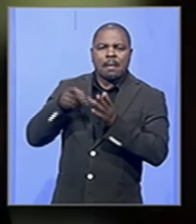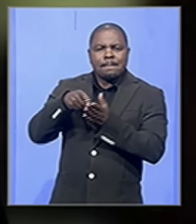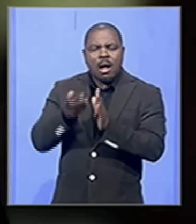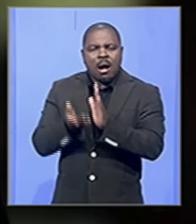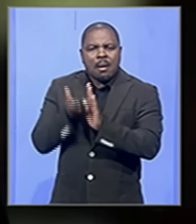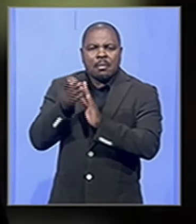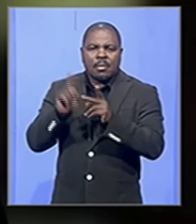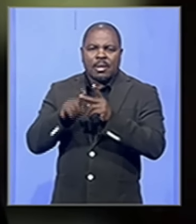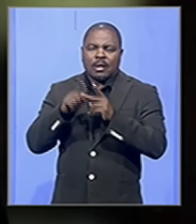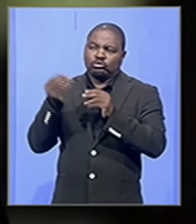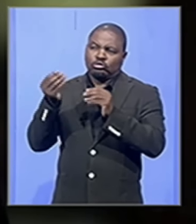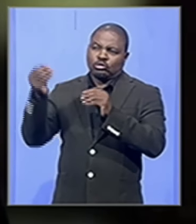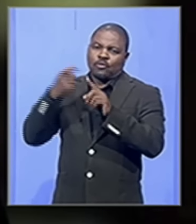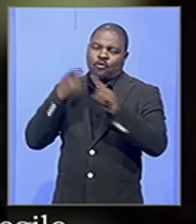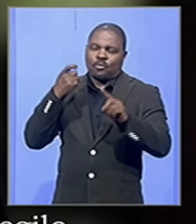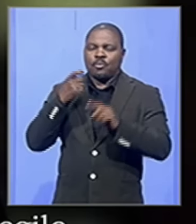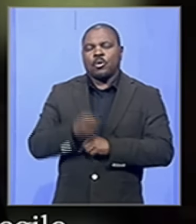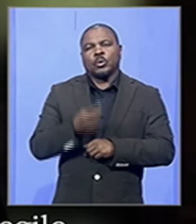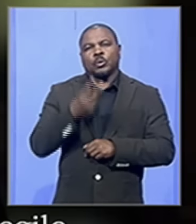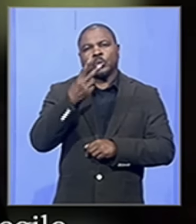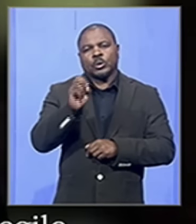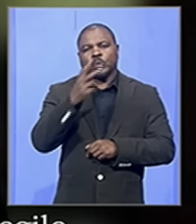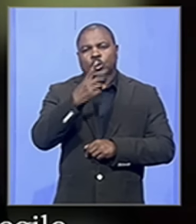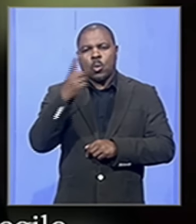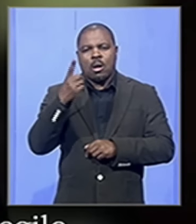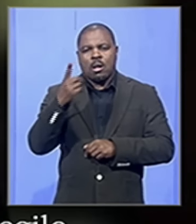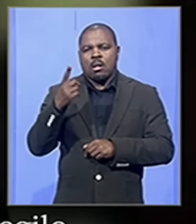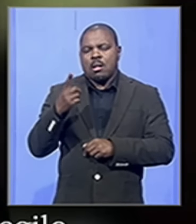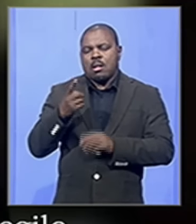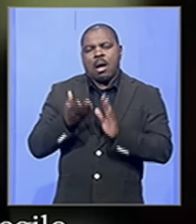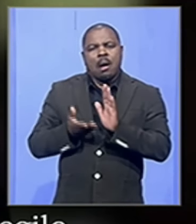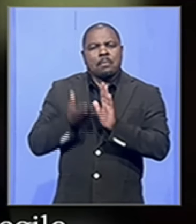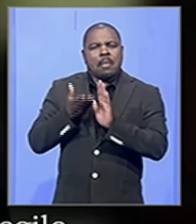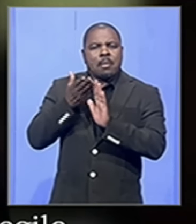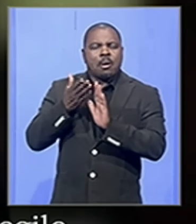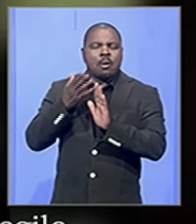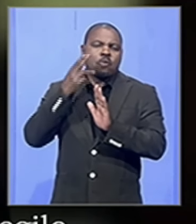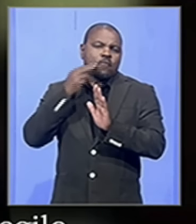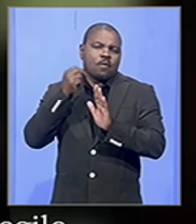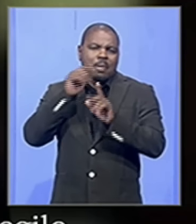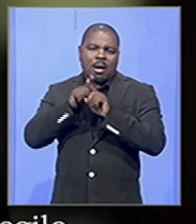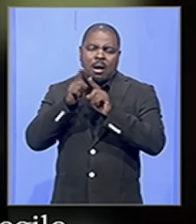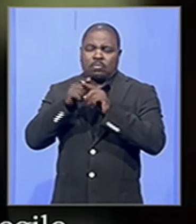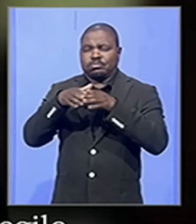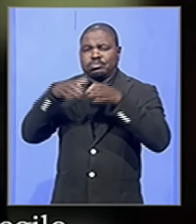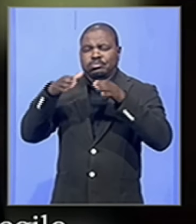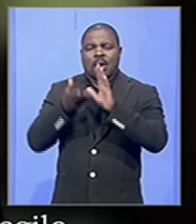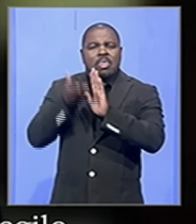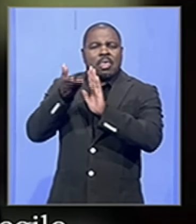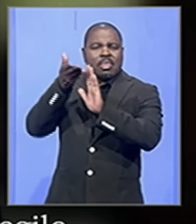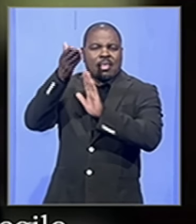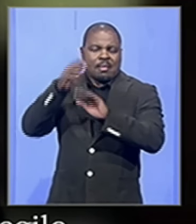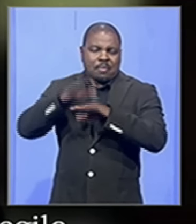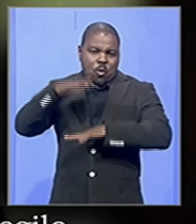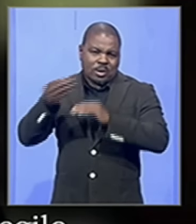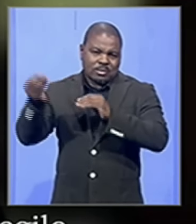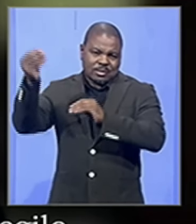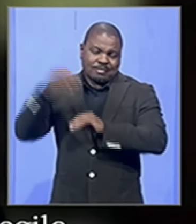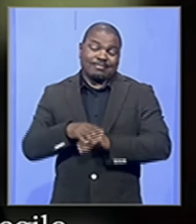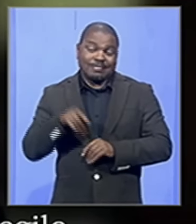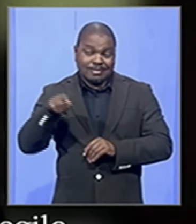rates going up since November 2021, and it's been a fairly vicious interest rate hike. And that has been weighing